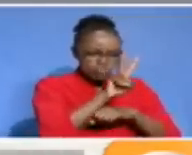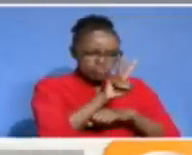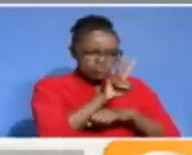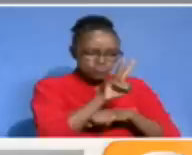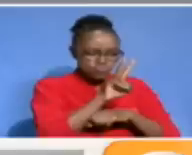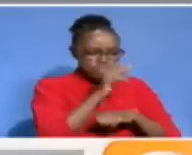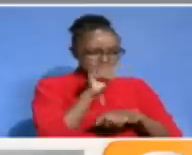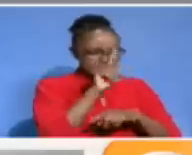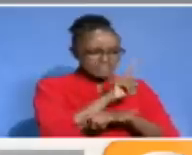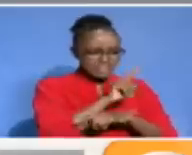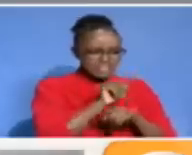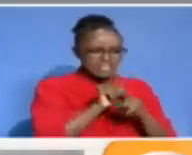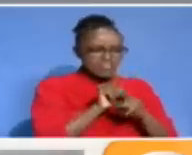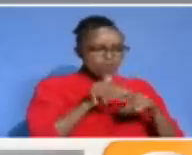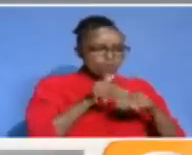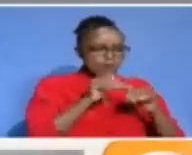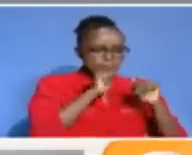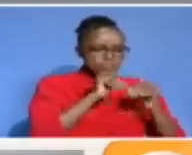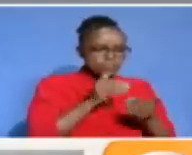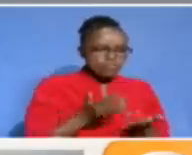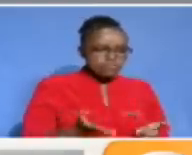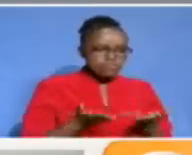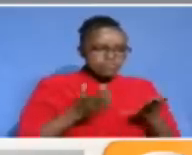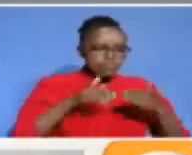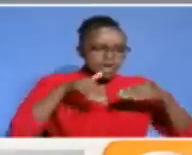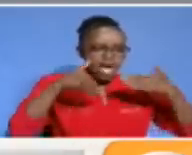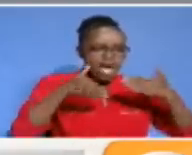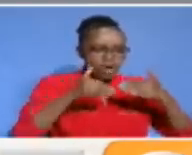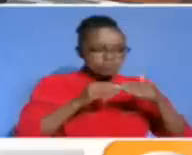how can we even further improve on that is the next step.